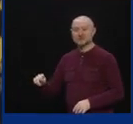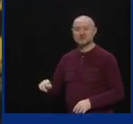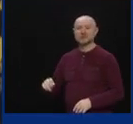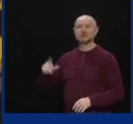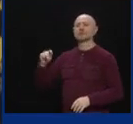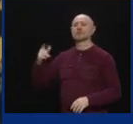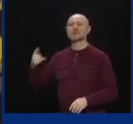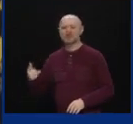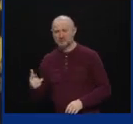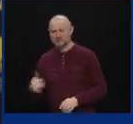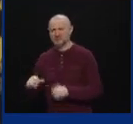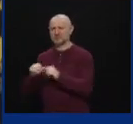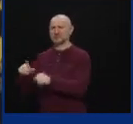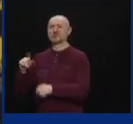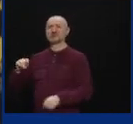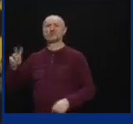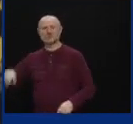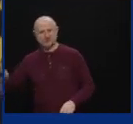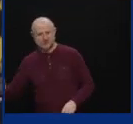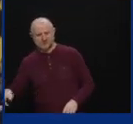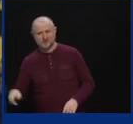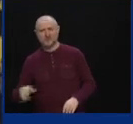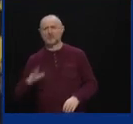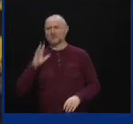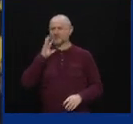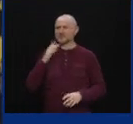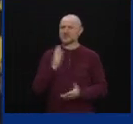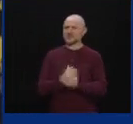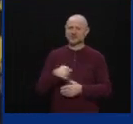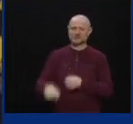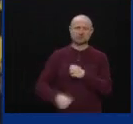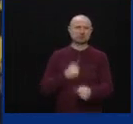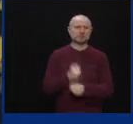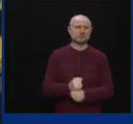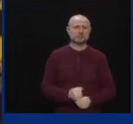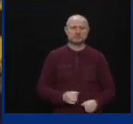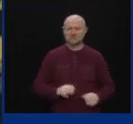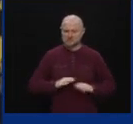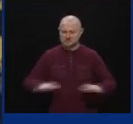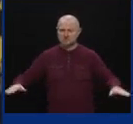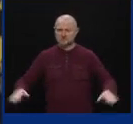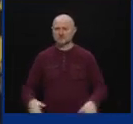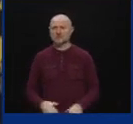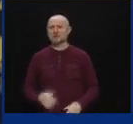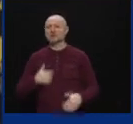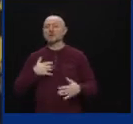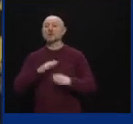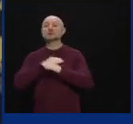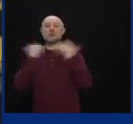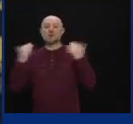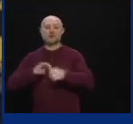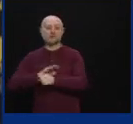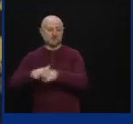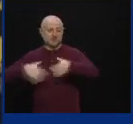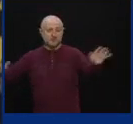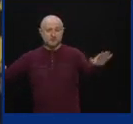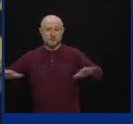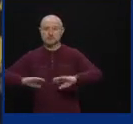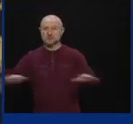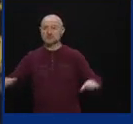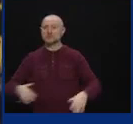And it's going to stop right there because I'm not going any further with this pandemic. We'll have some good news to report on that